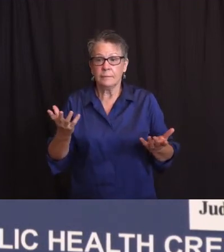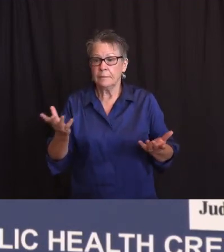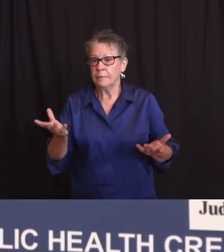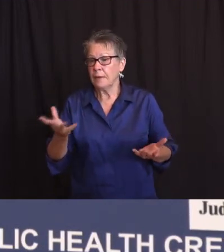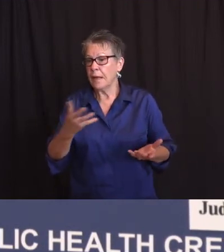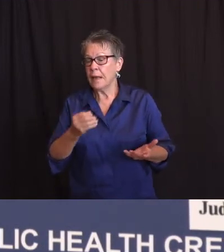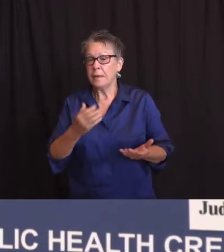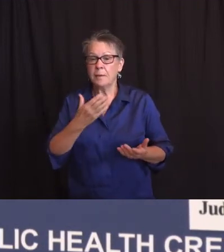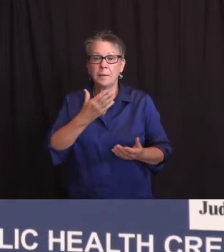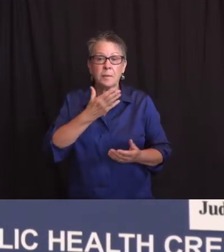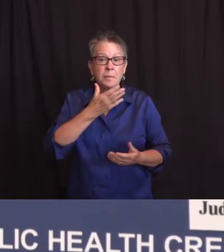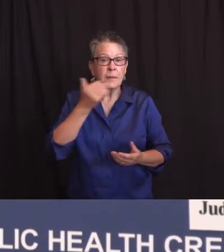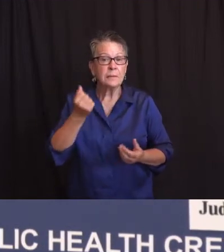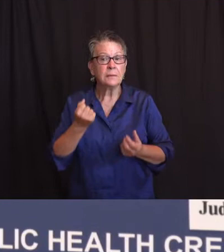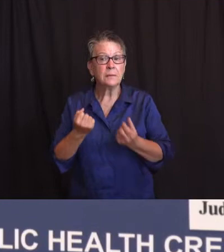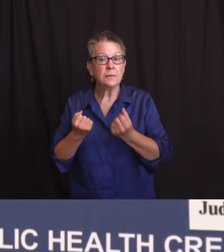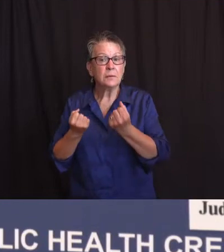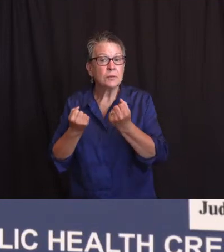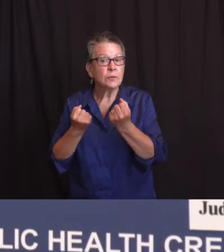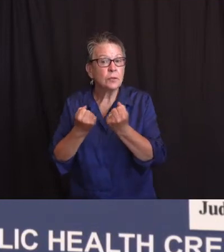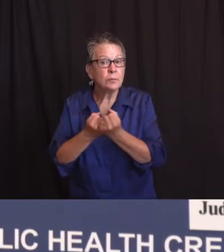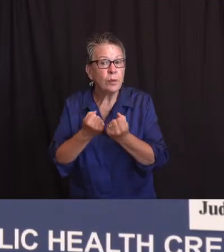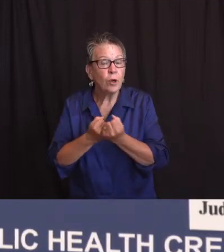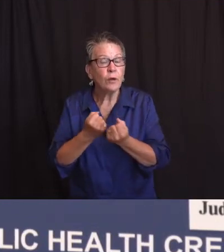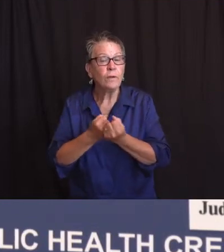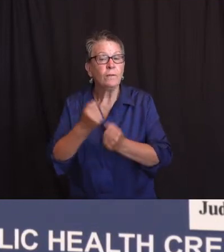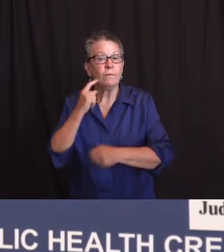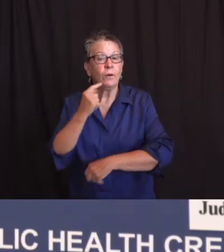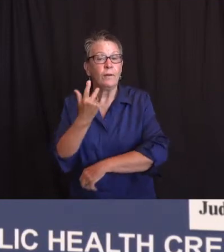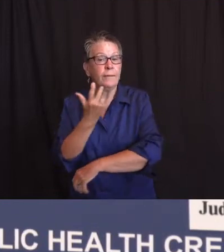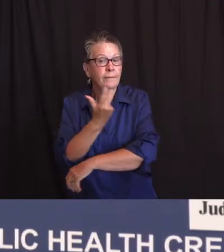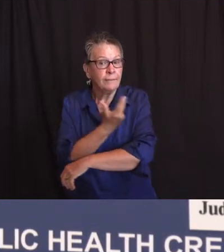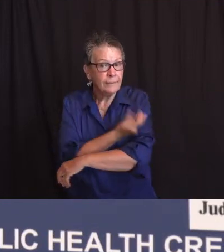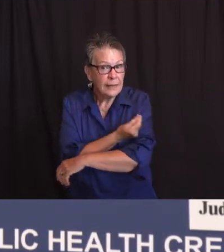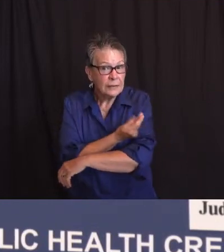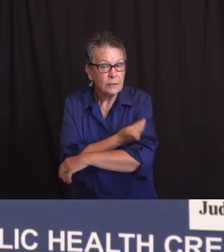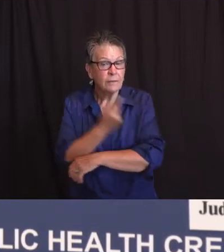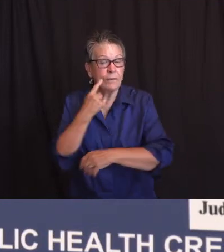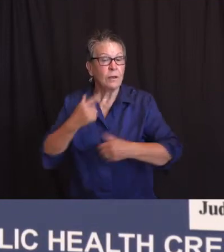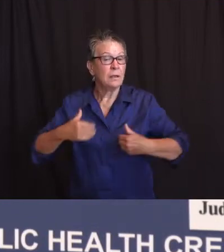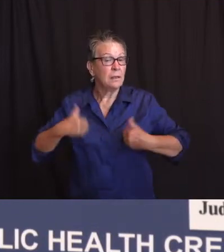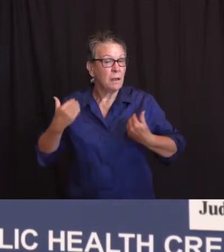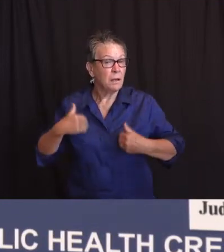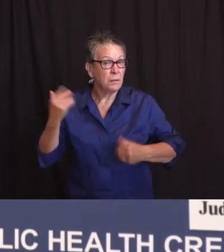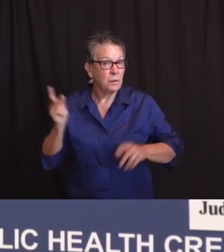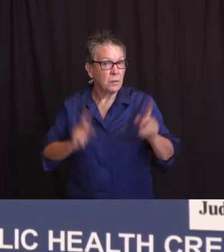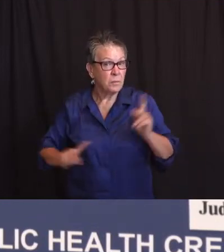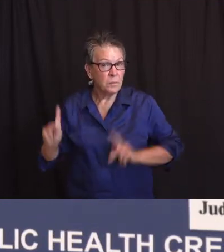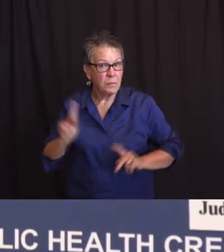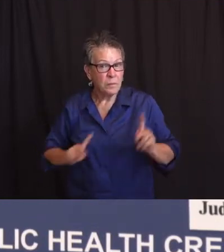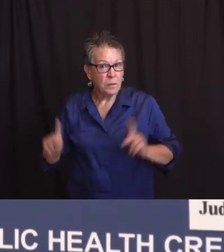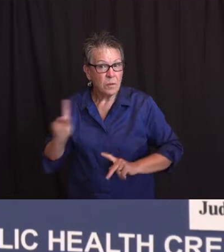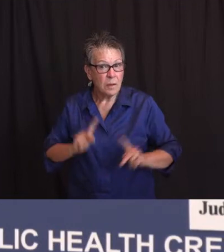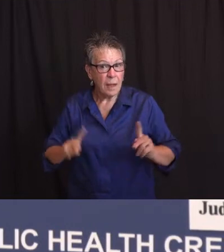children, 18 and as of yesterday up to 24 years old. And as soon as the vaccine was available,